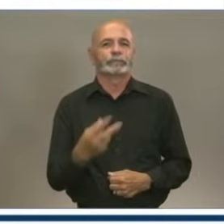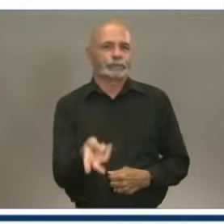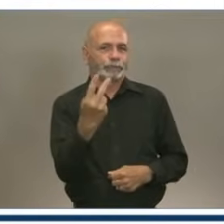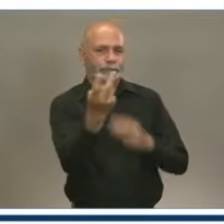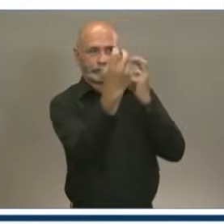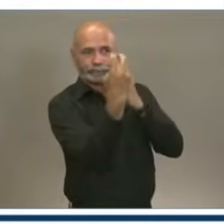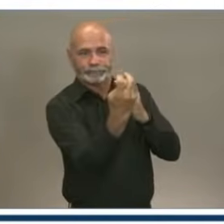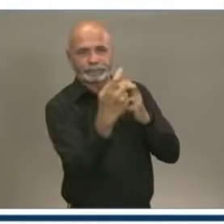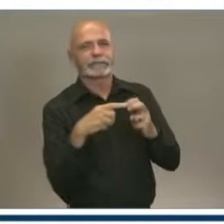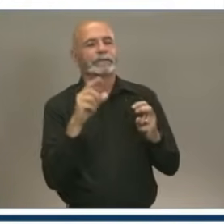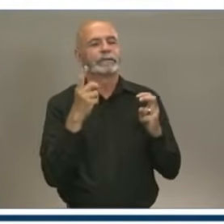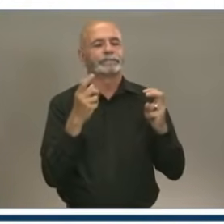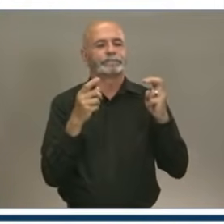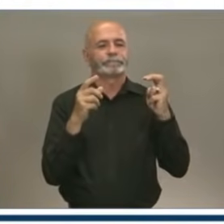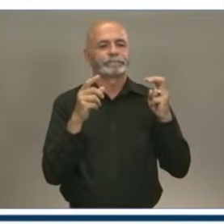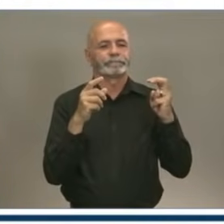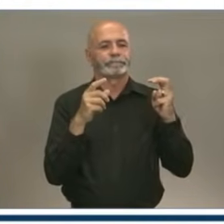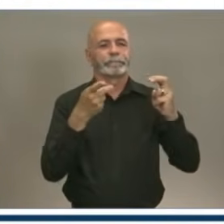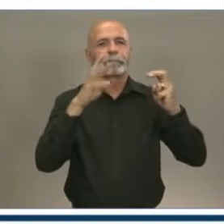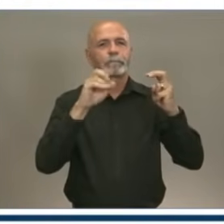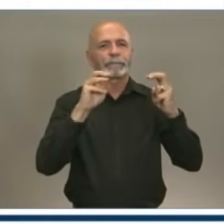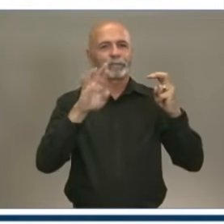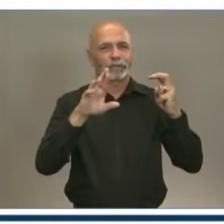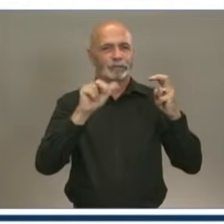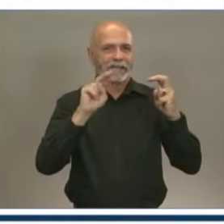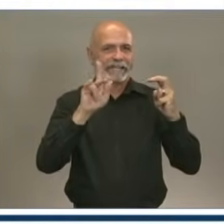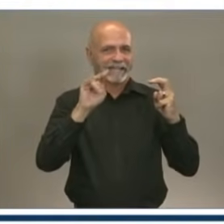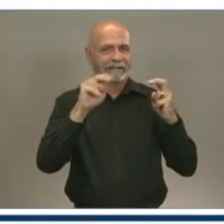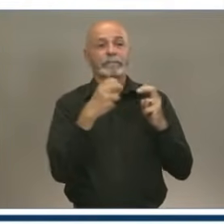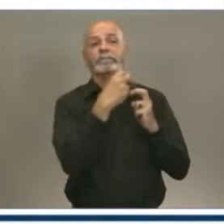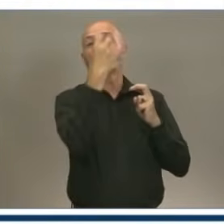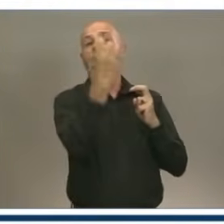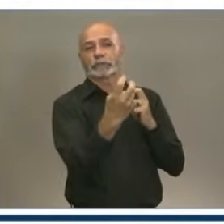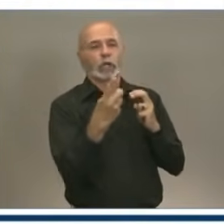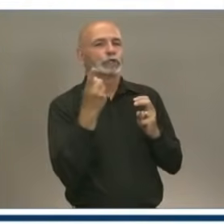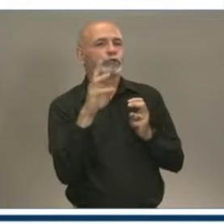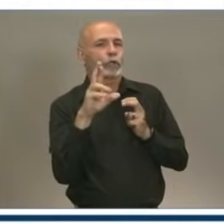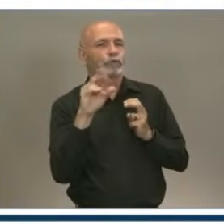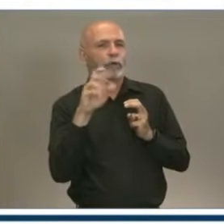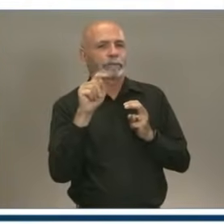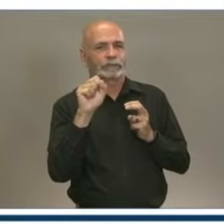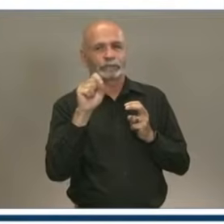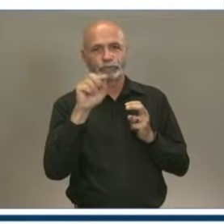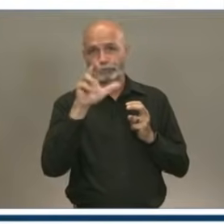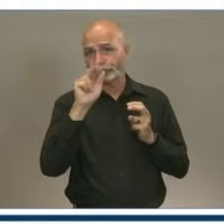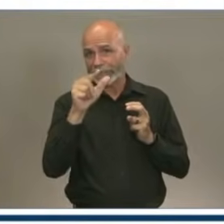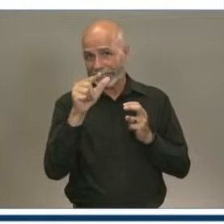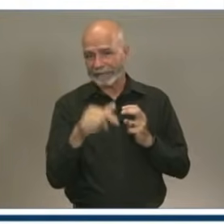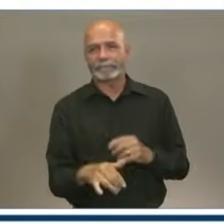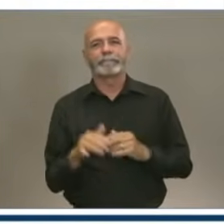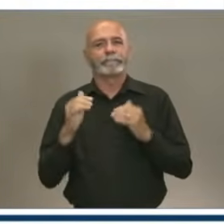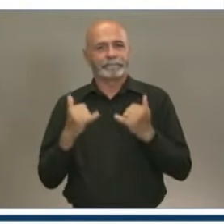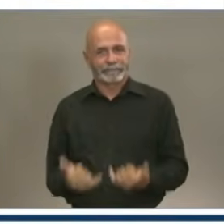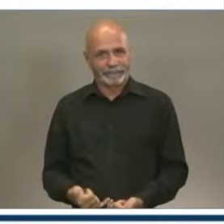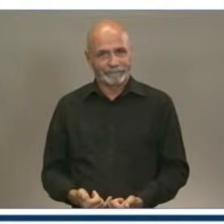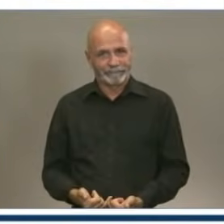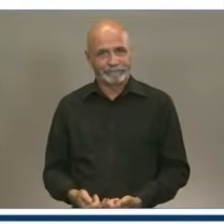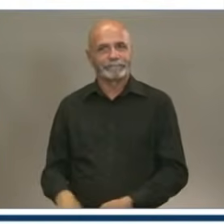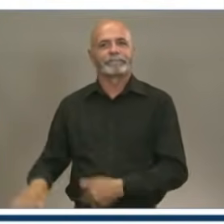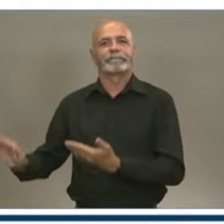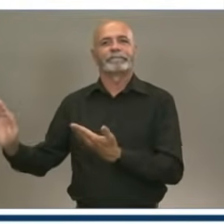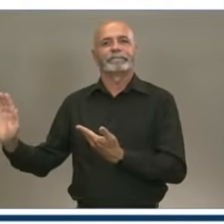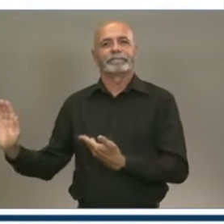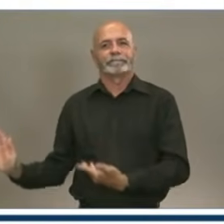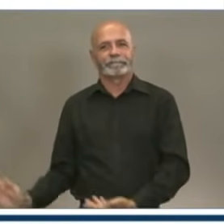to introduce the Honourable Ian Rankin, Premier of Nova Scotia, and Dr. Robert Strang, Chief Medical Officer of Health for